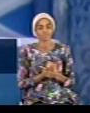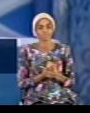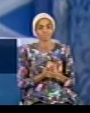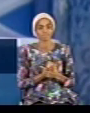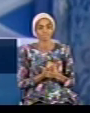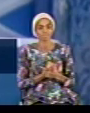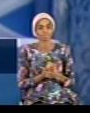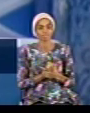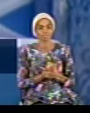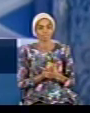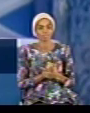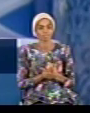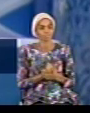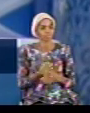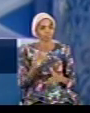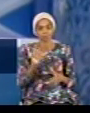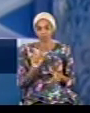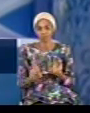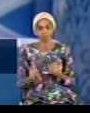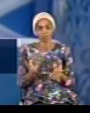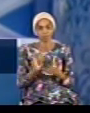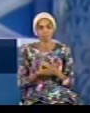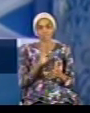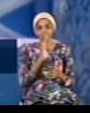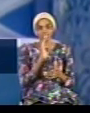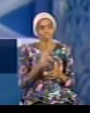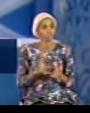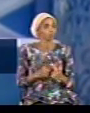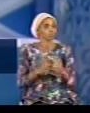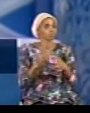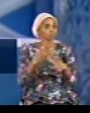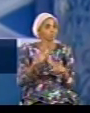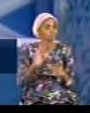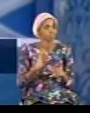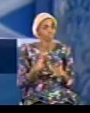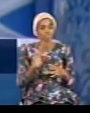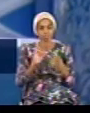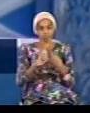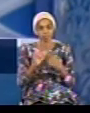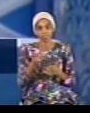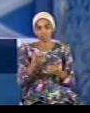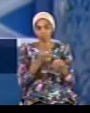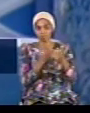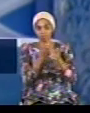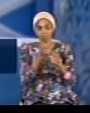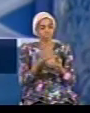And those who are trying to go towards the buses, don't go yet, because the buses are not moving yet.